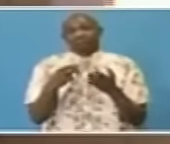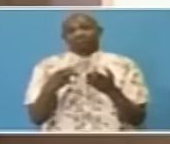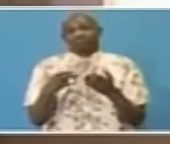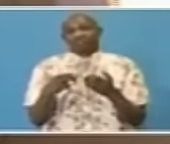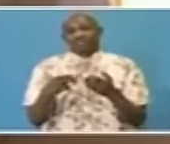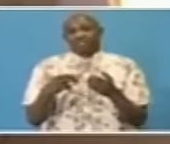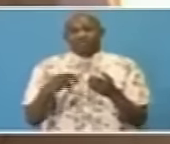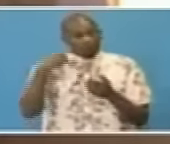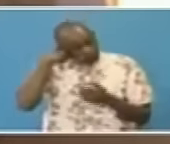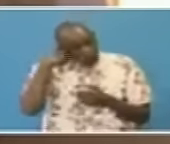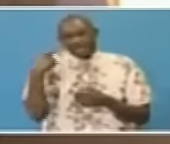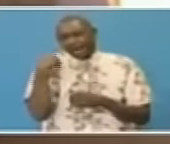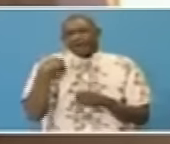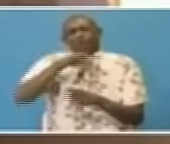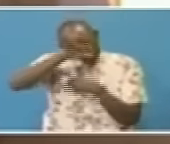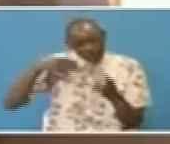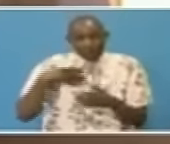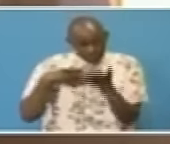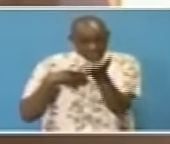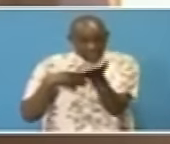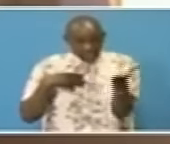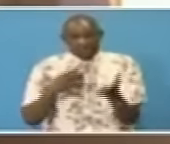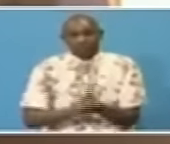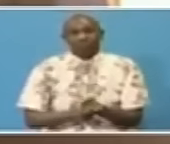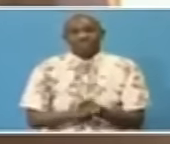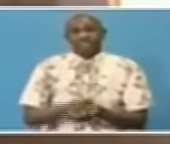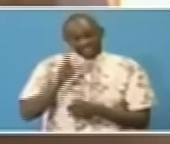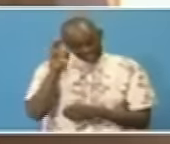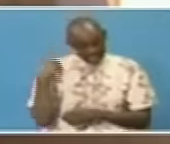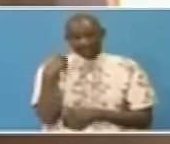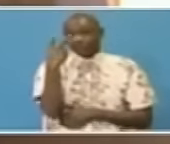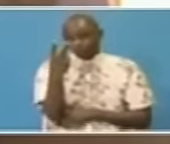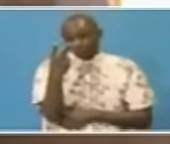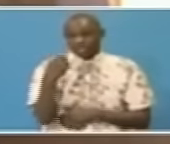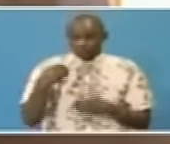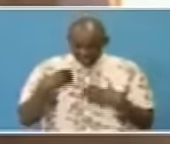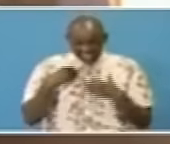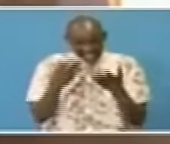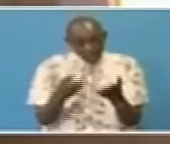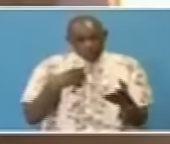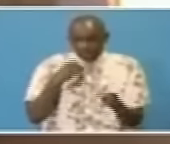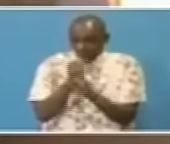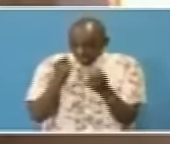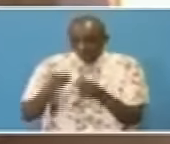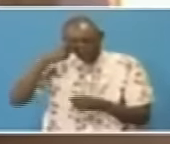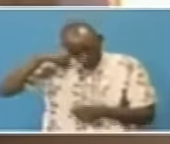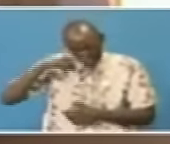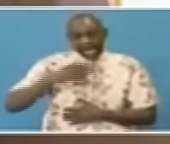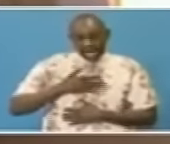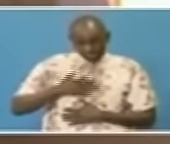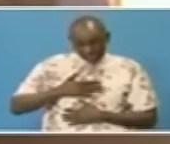numbers, cell phone numbers of all the players in the league. And secondly, we are currently now working on a